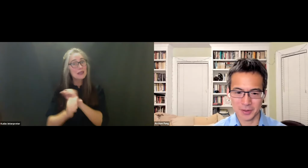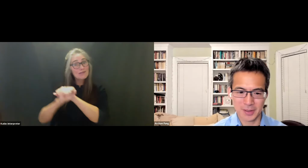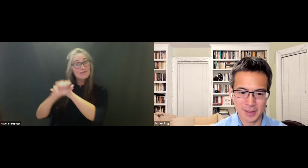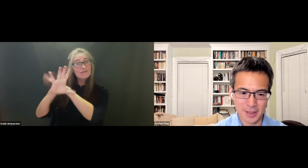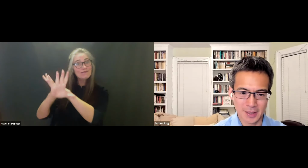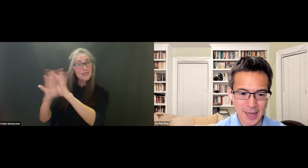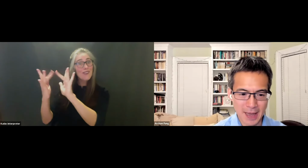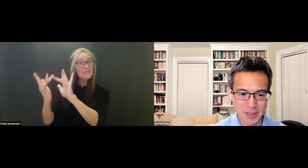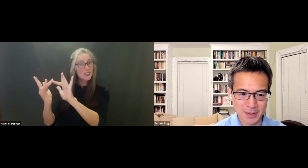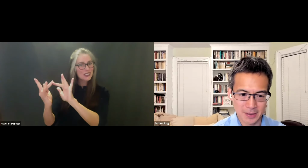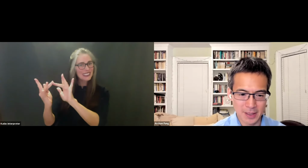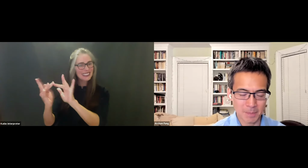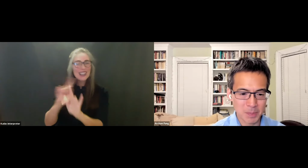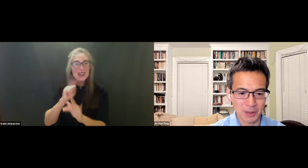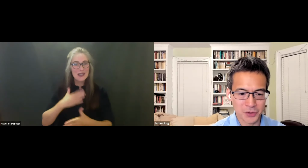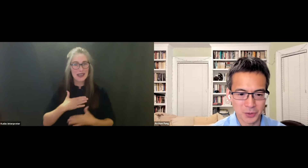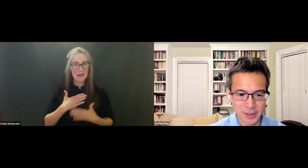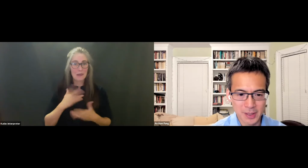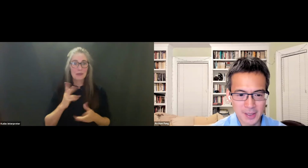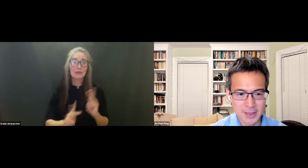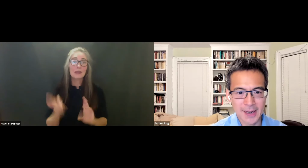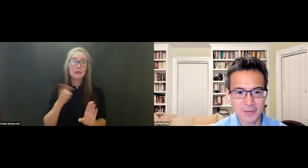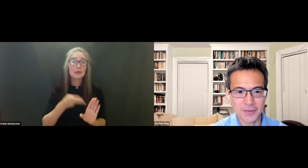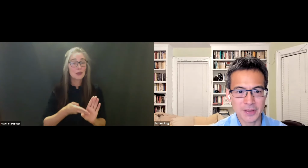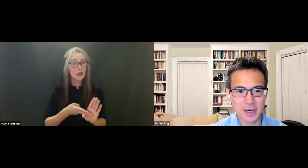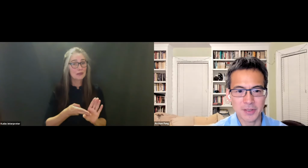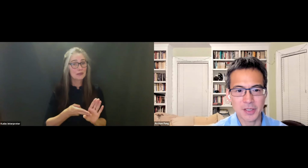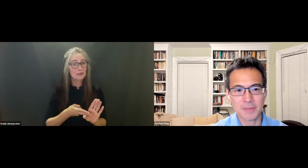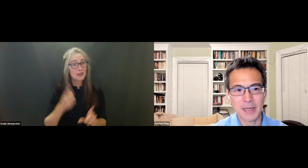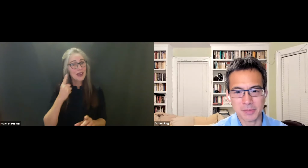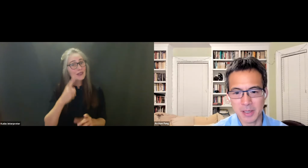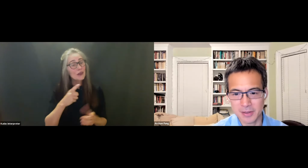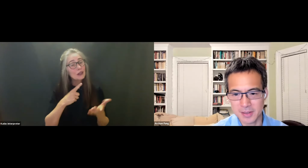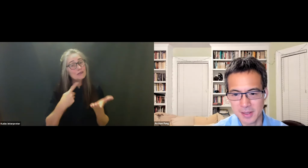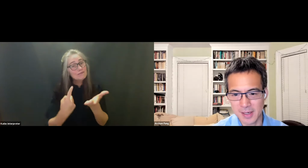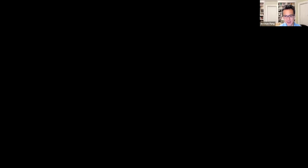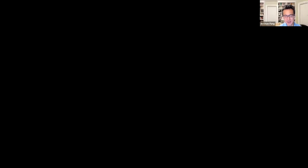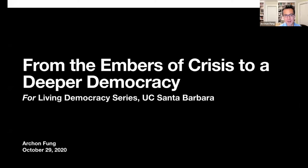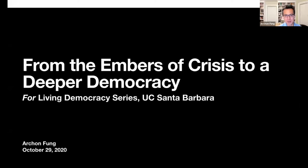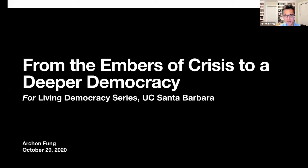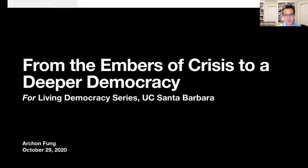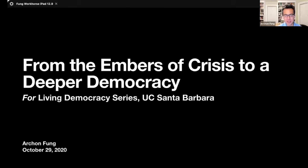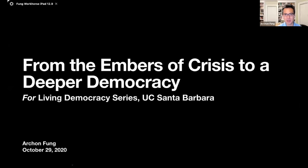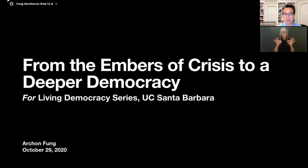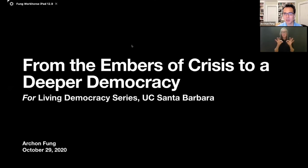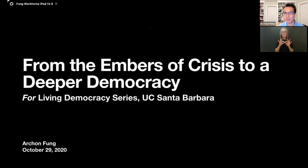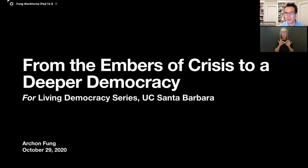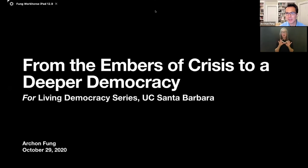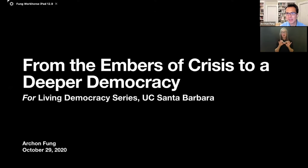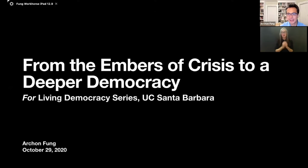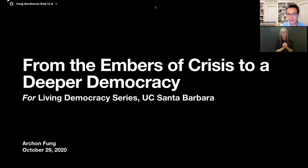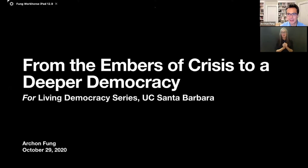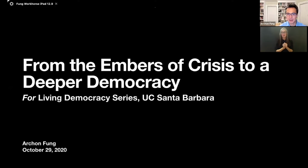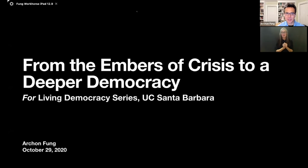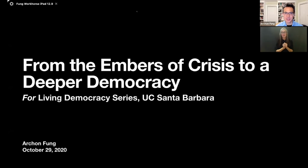I'm really happy that people have joined to have this conversation about democracy at this particular moment